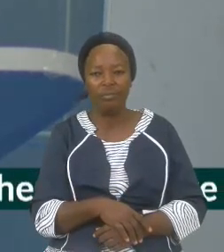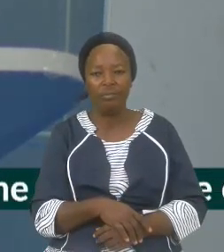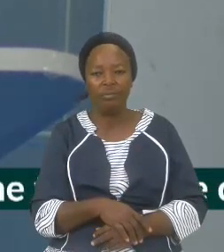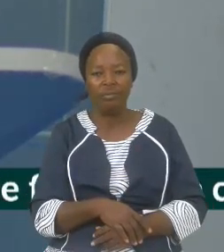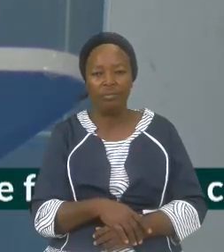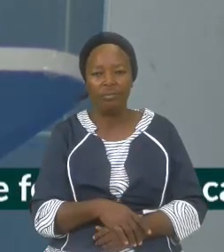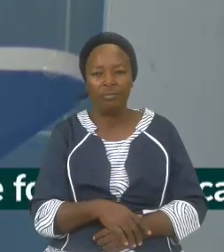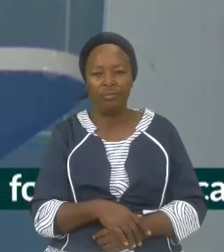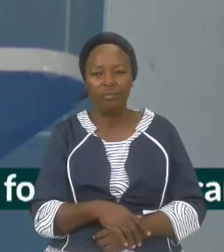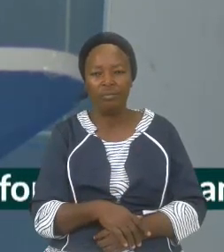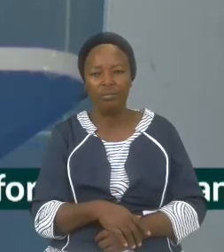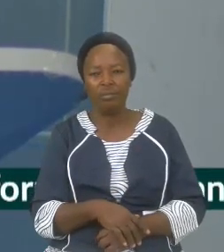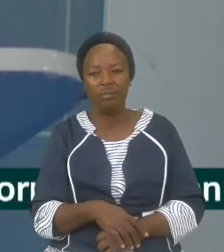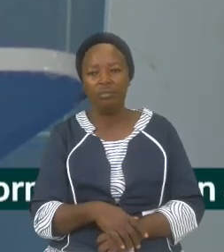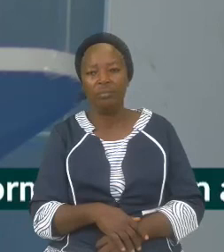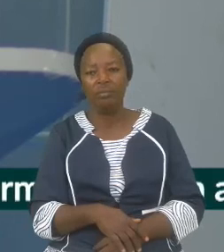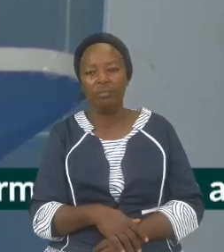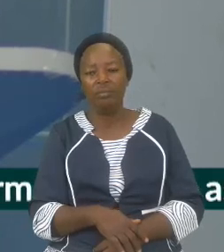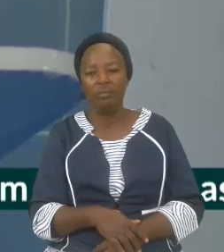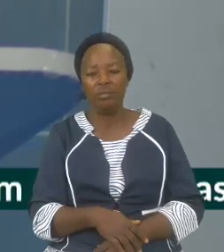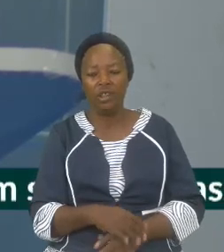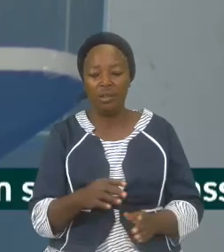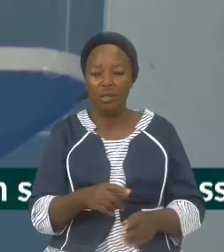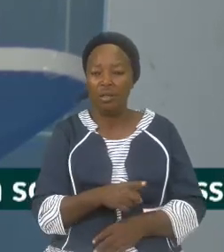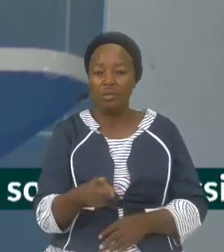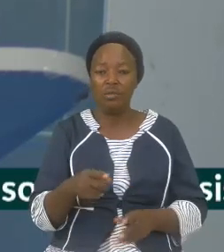The rest of us begin to tell the Lord,